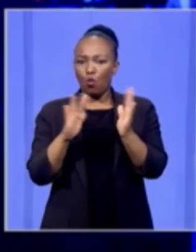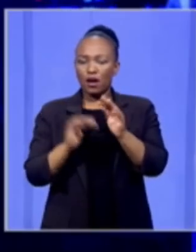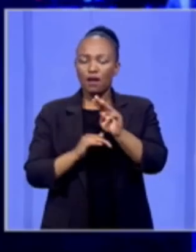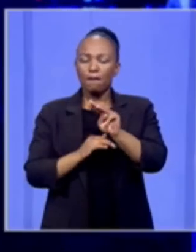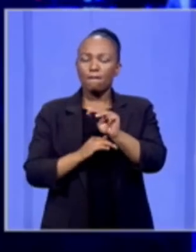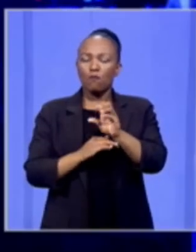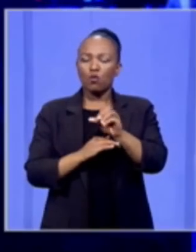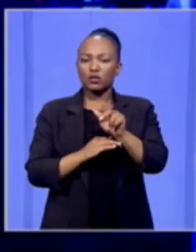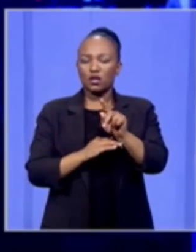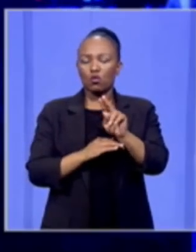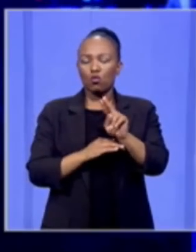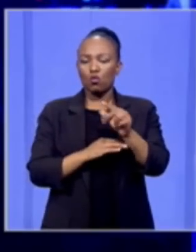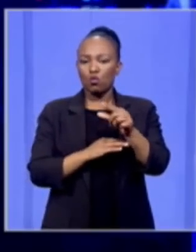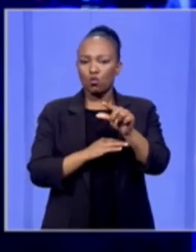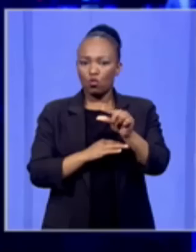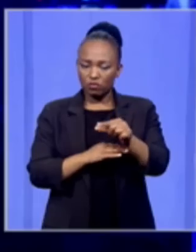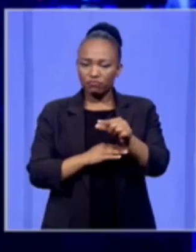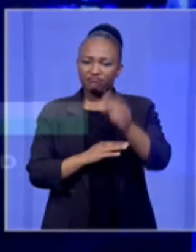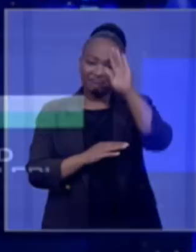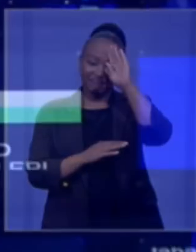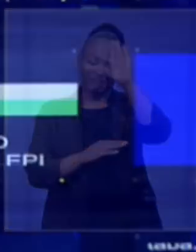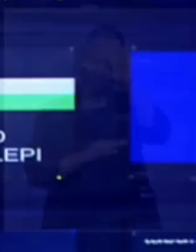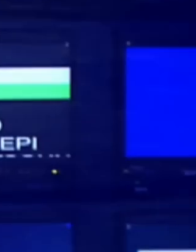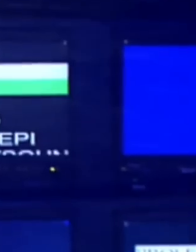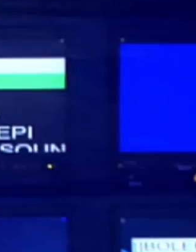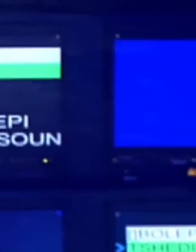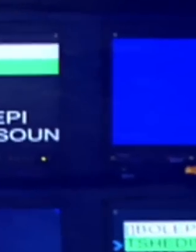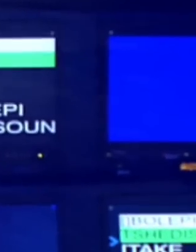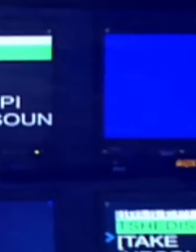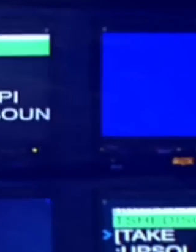bolipi ke yona taba.